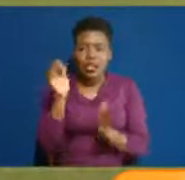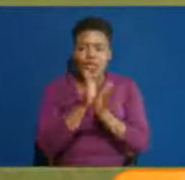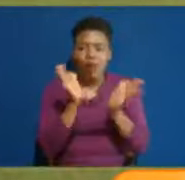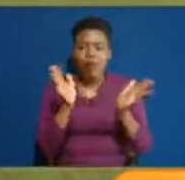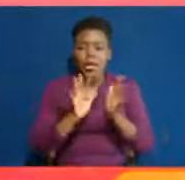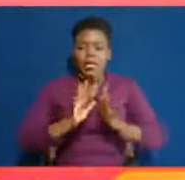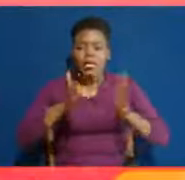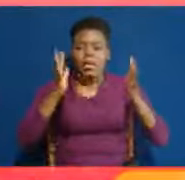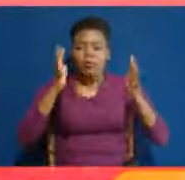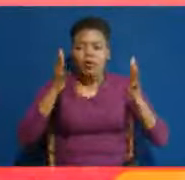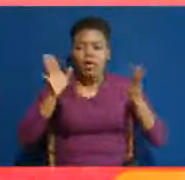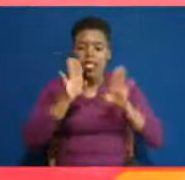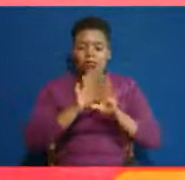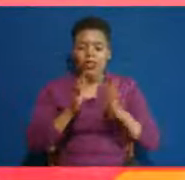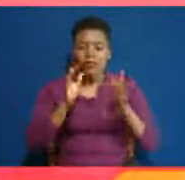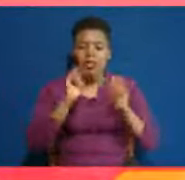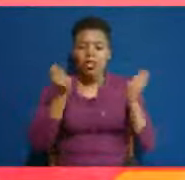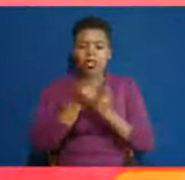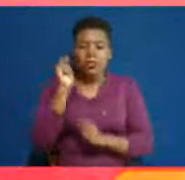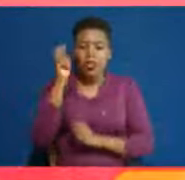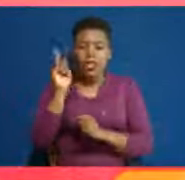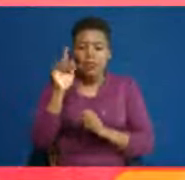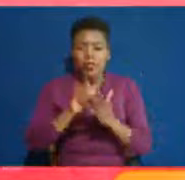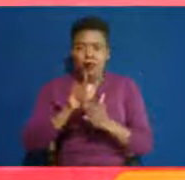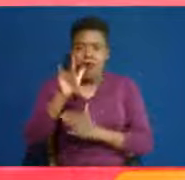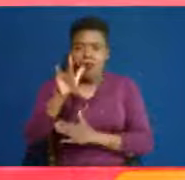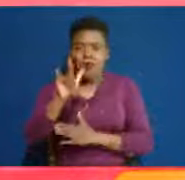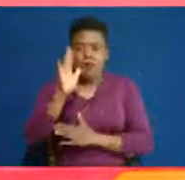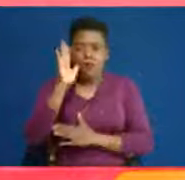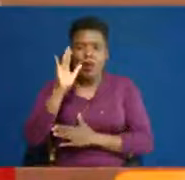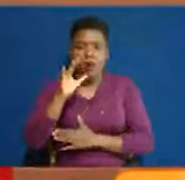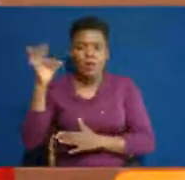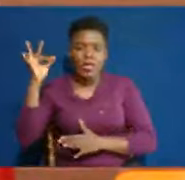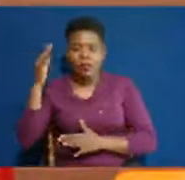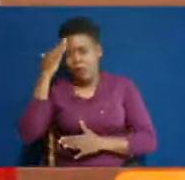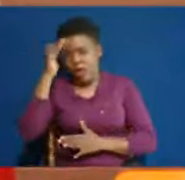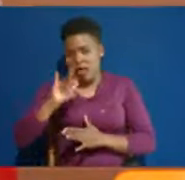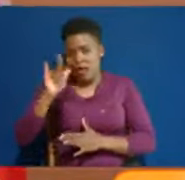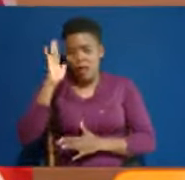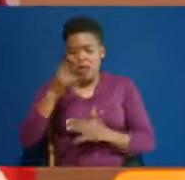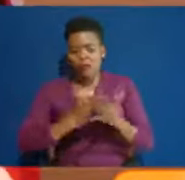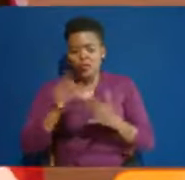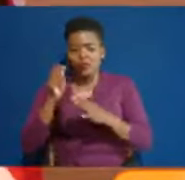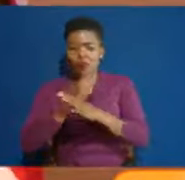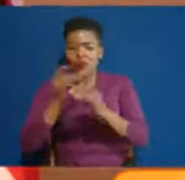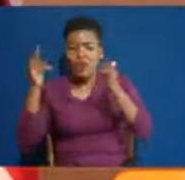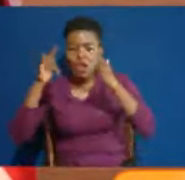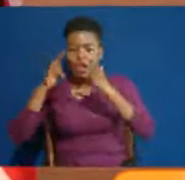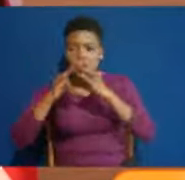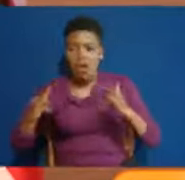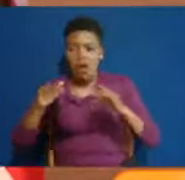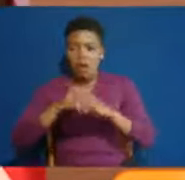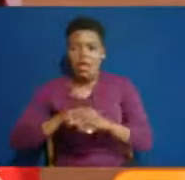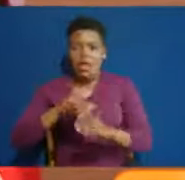ceremony and the closing ceremony. Team Kenya's first batch of athletes are expected in France on Monday for a 2-week training camp in